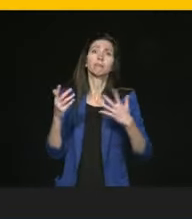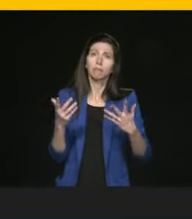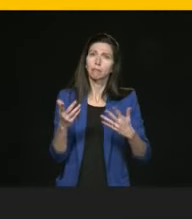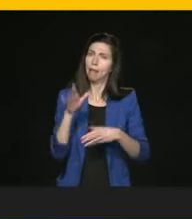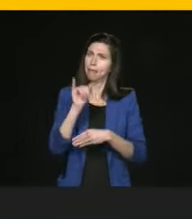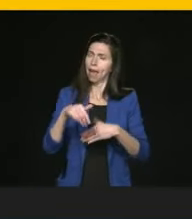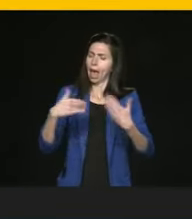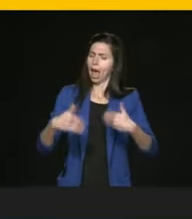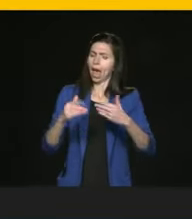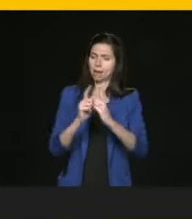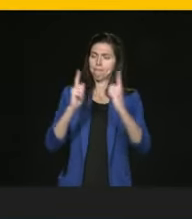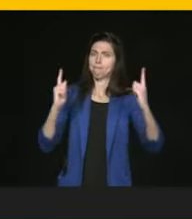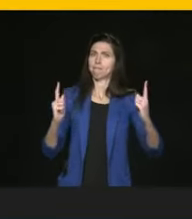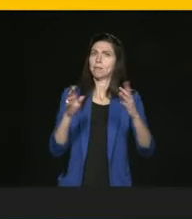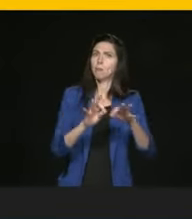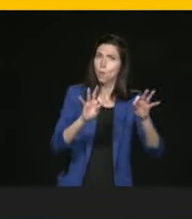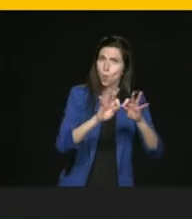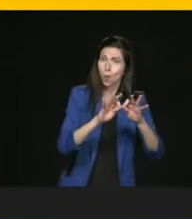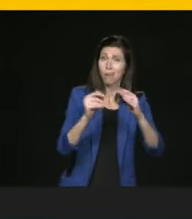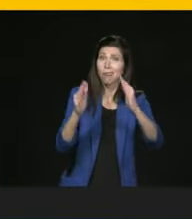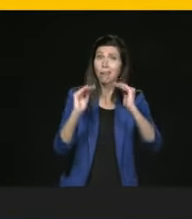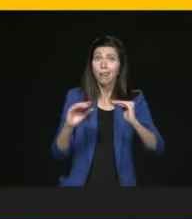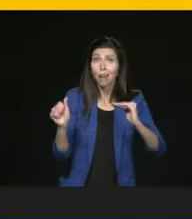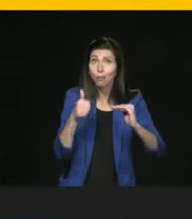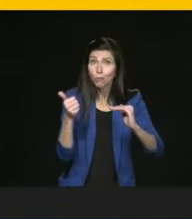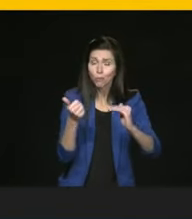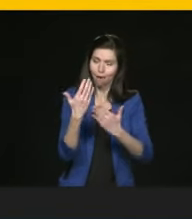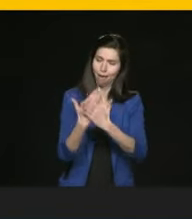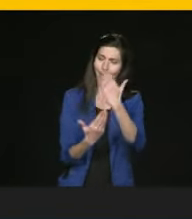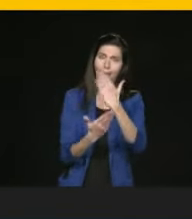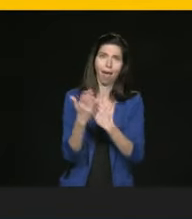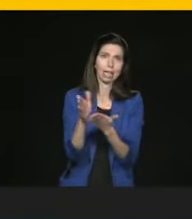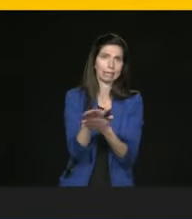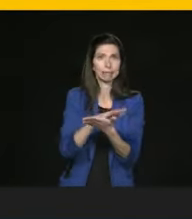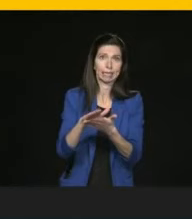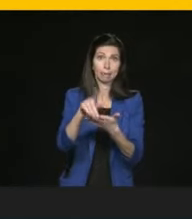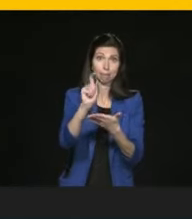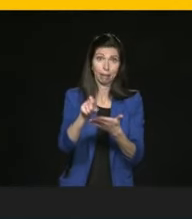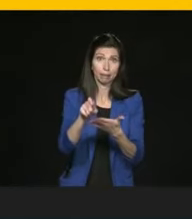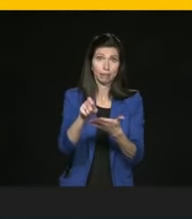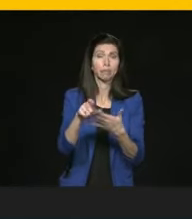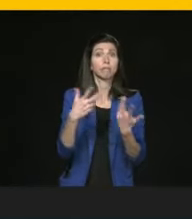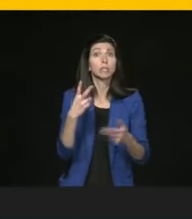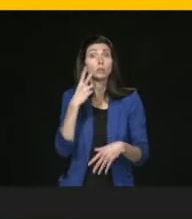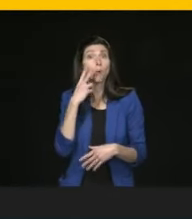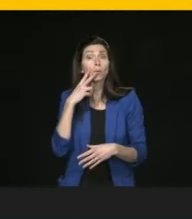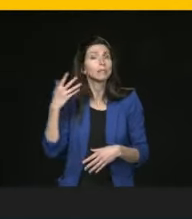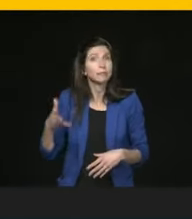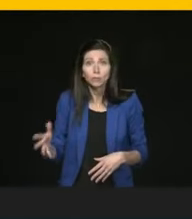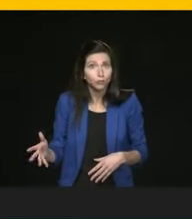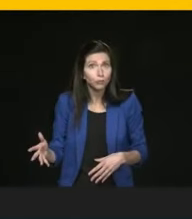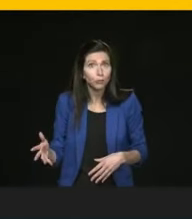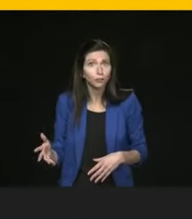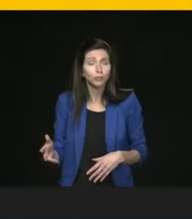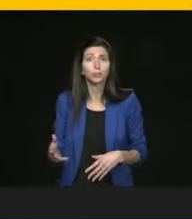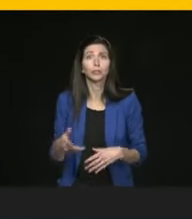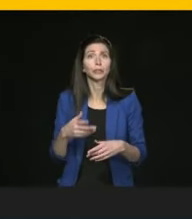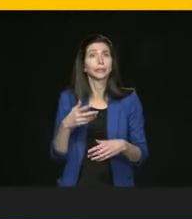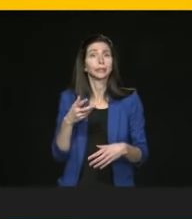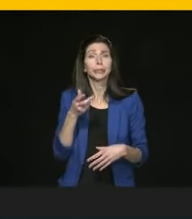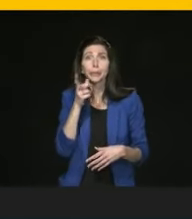hygiene. We need to stop smoking, stop vaping. Et pour notre